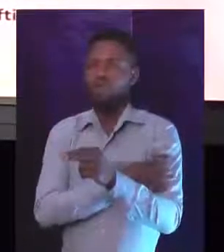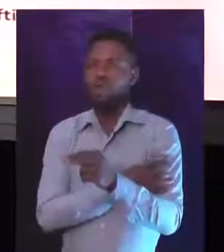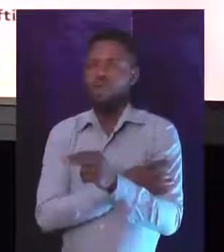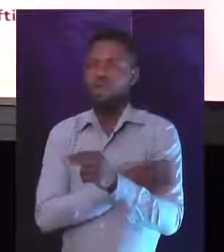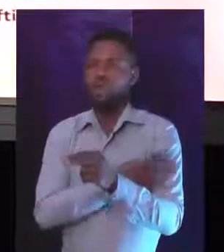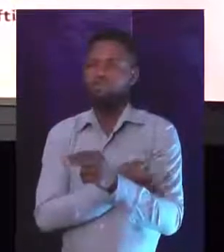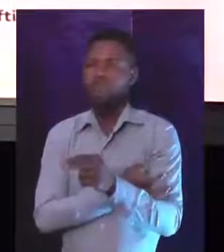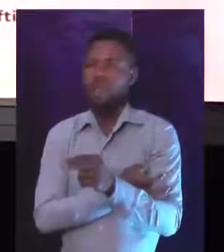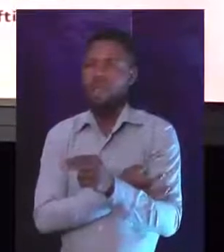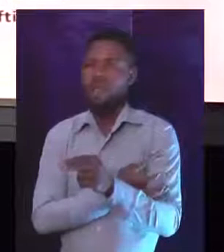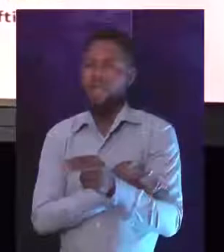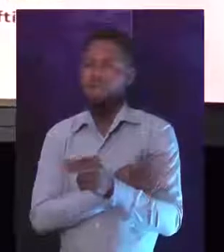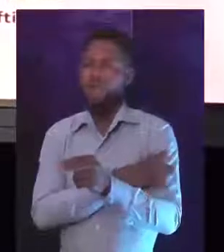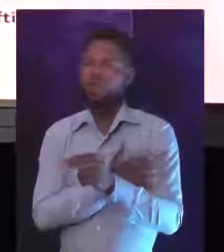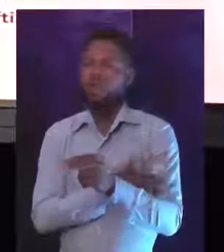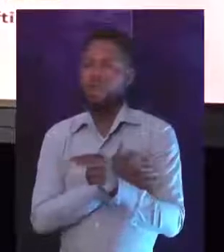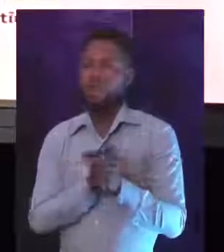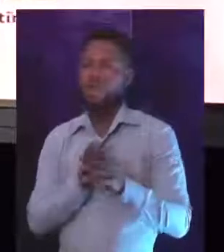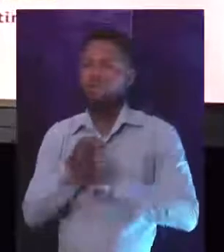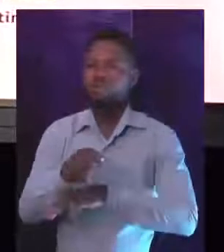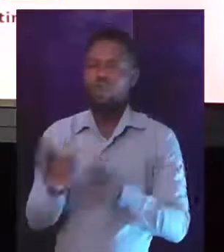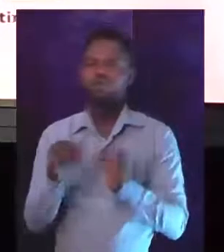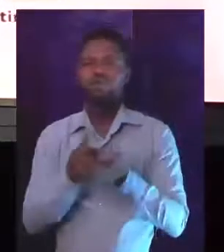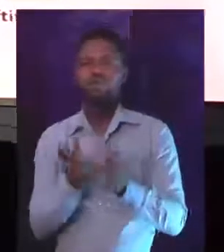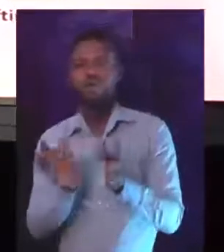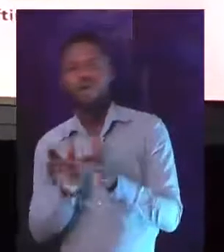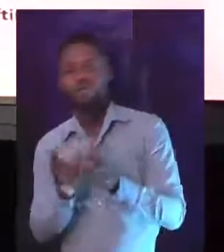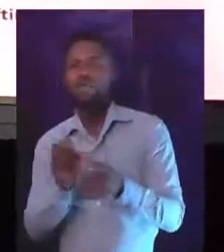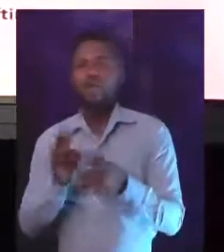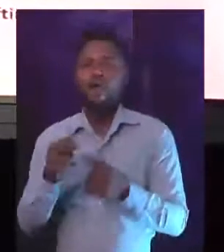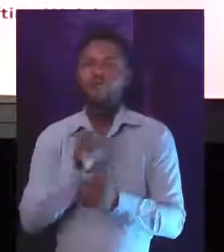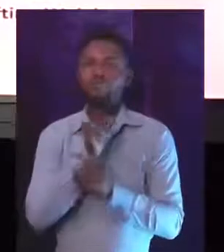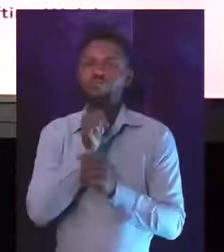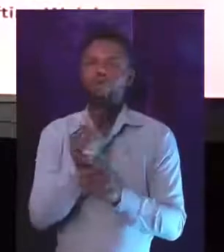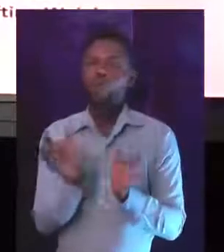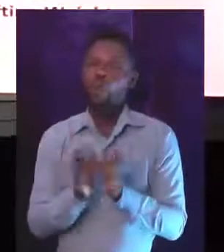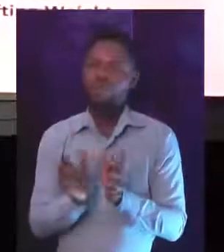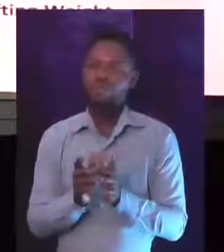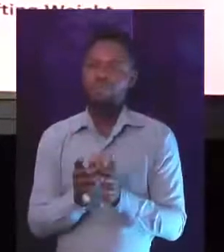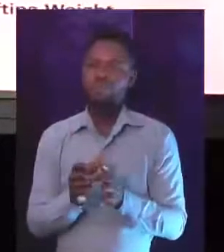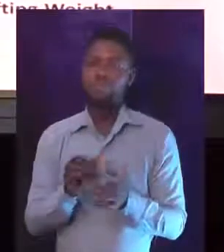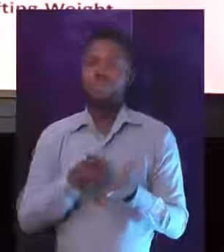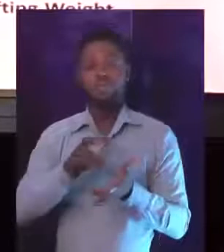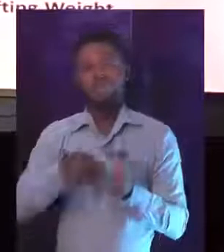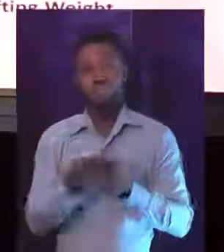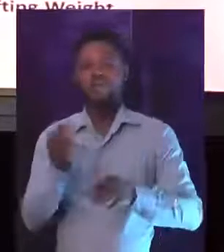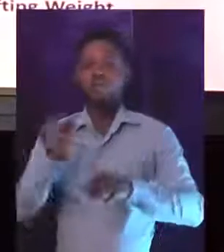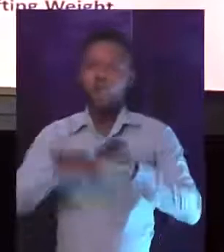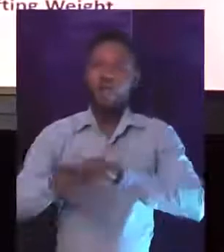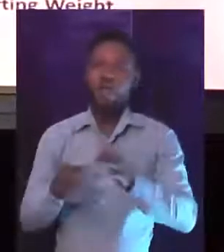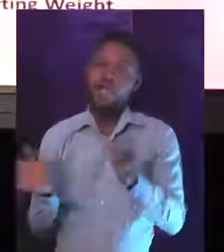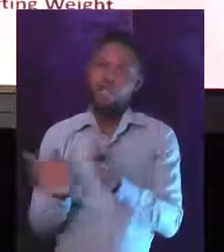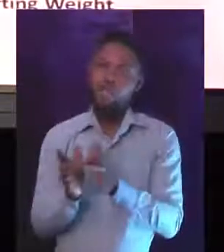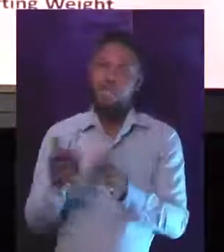Muscular force. Is it contact force? Does it fall under contact force or not contact force?